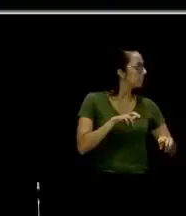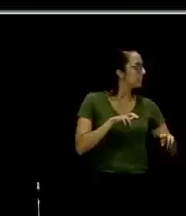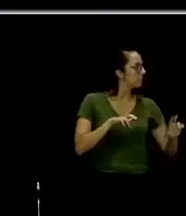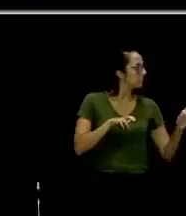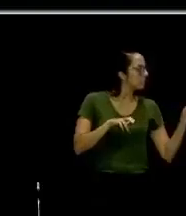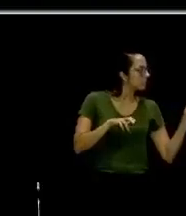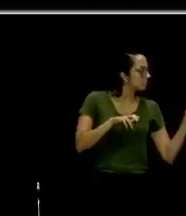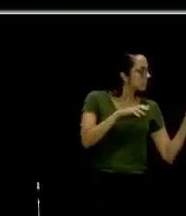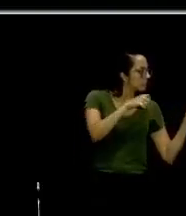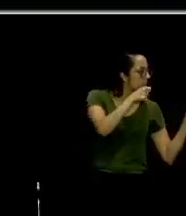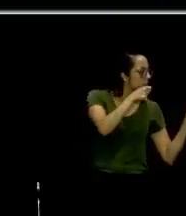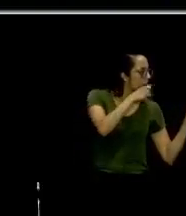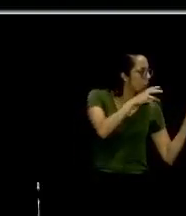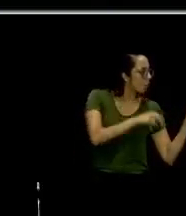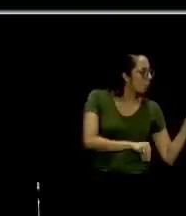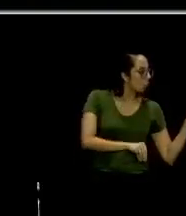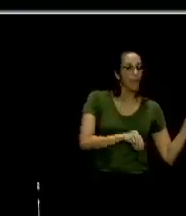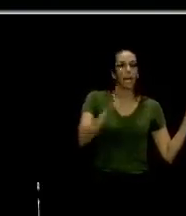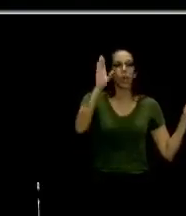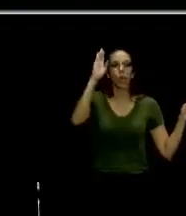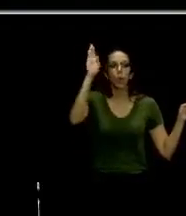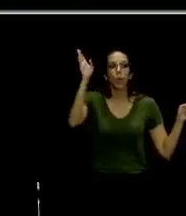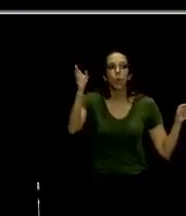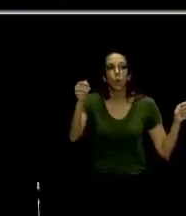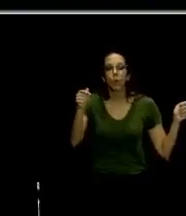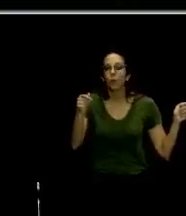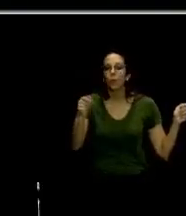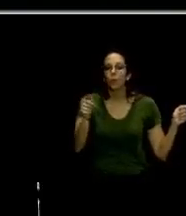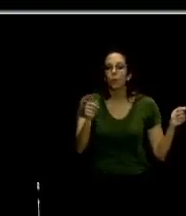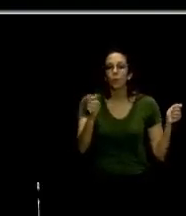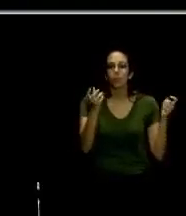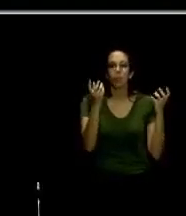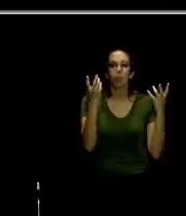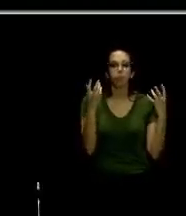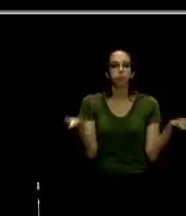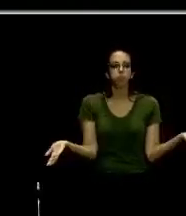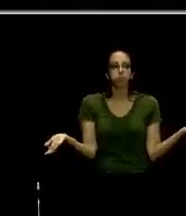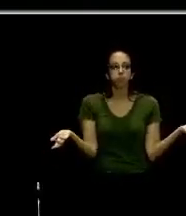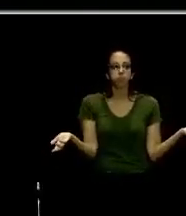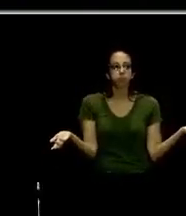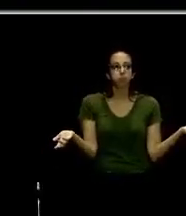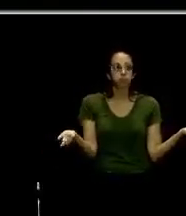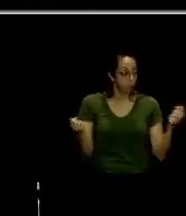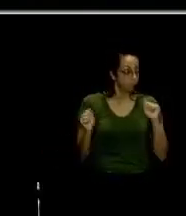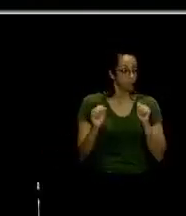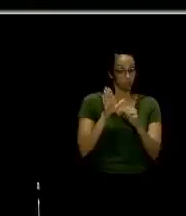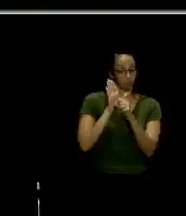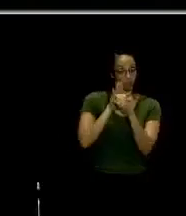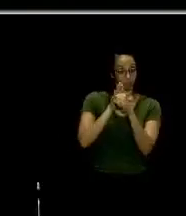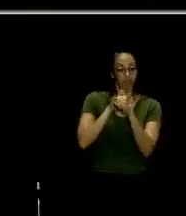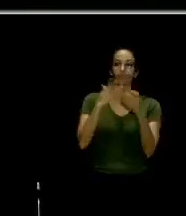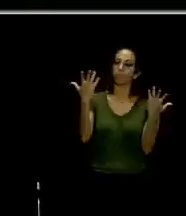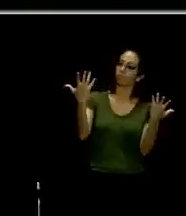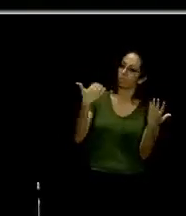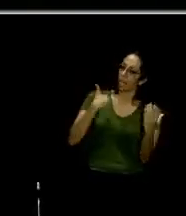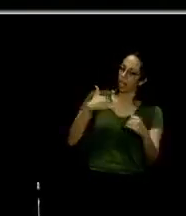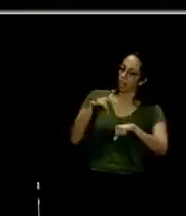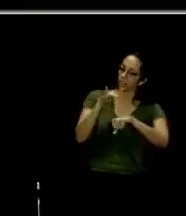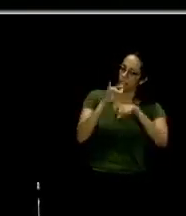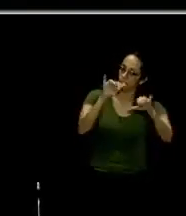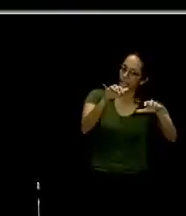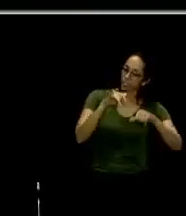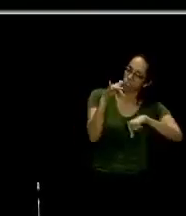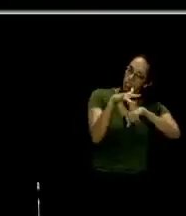moments. Hello. There you go. It's got to have the touch, I'm telling